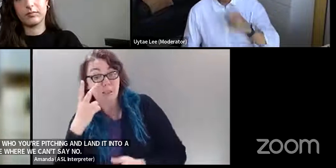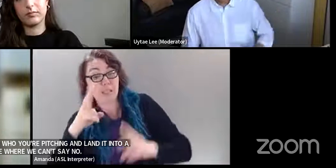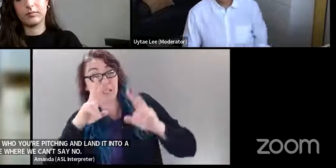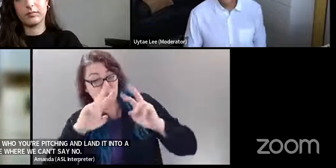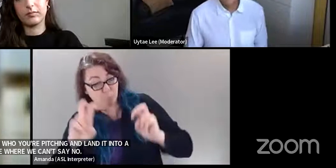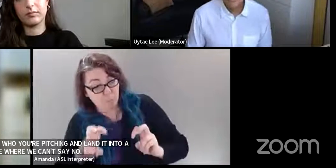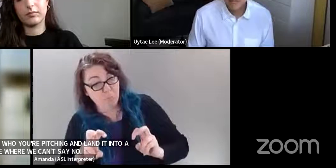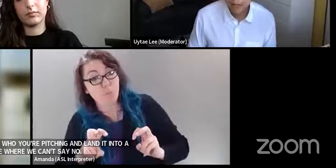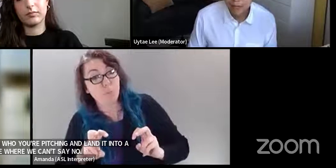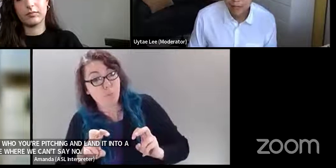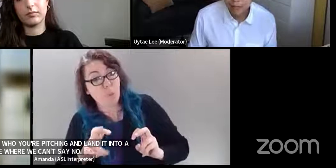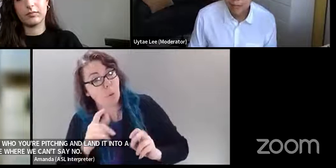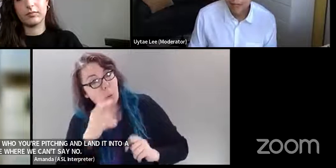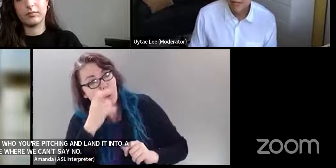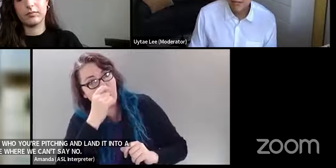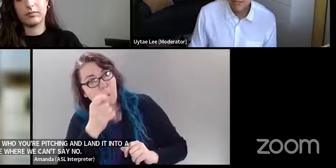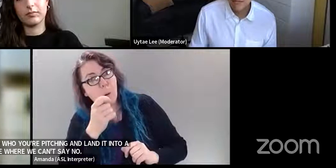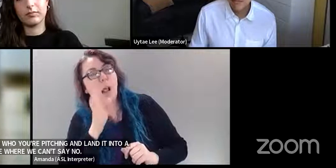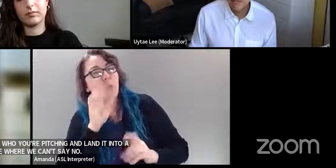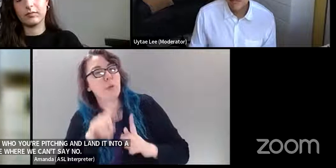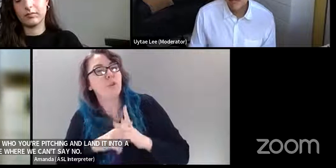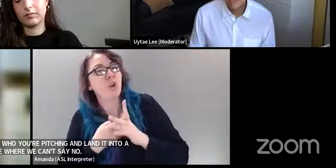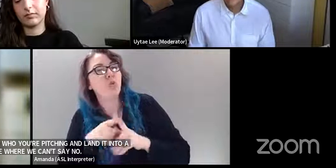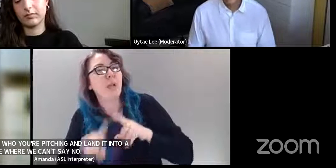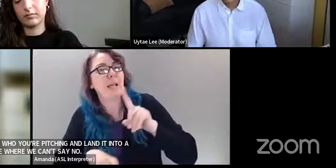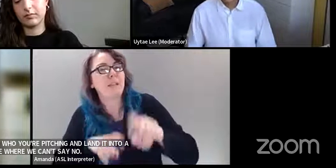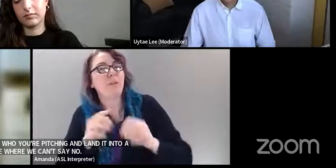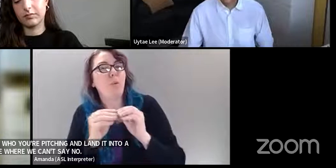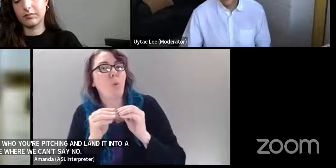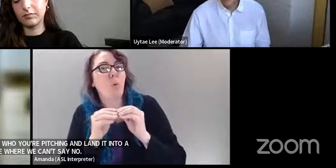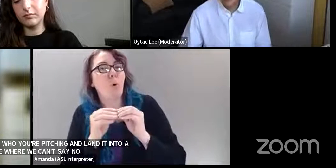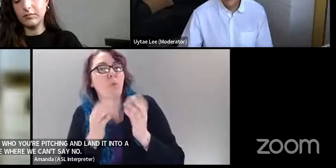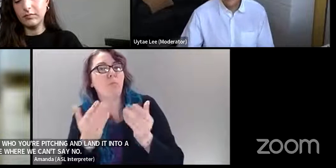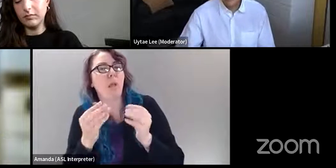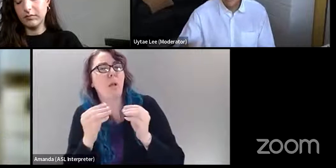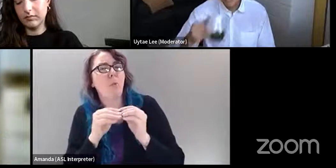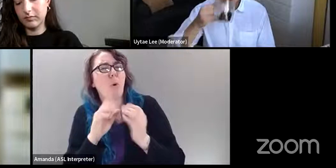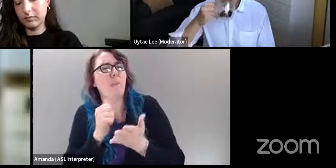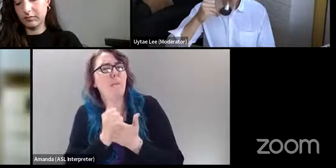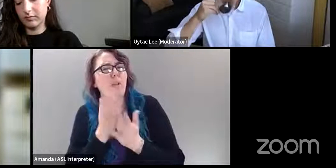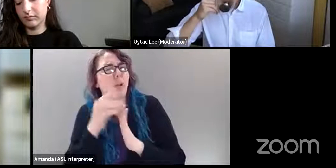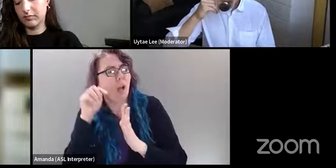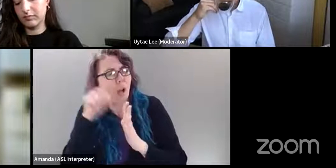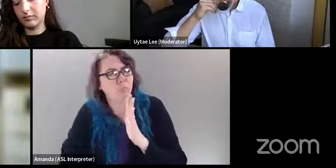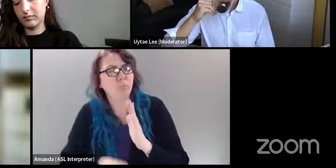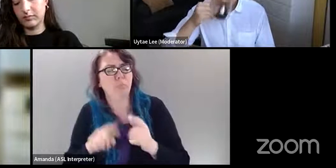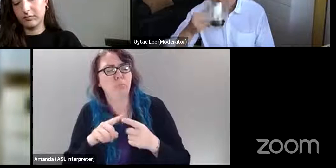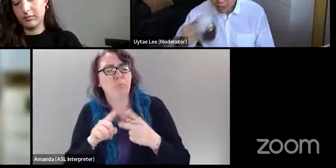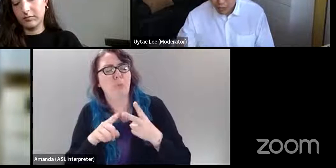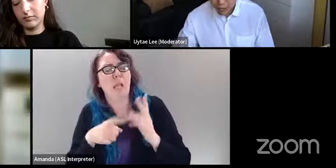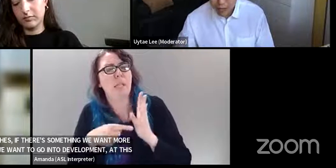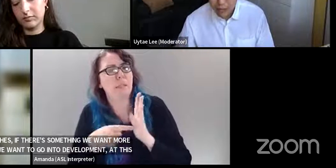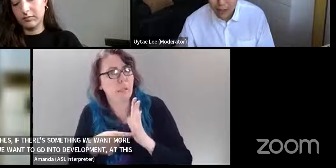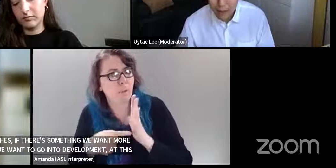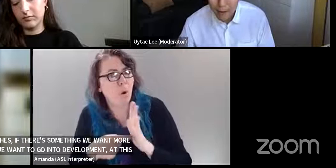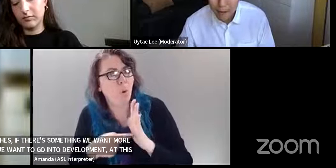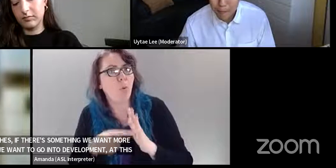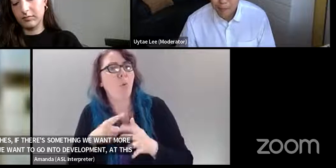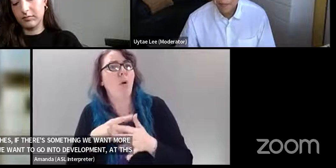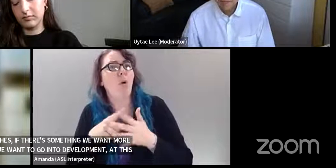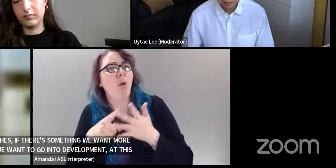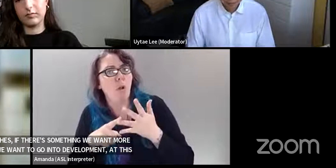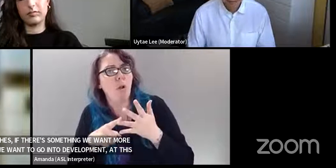we'd ask for more detail, like detailed budgets, demo reels, that type of thing. So I hope that answers the